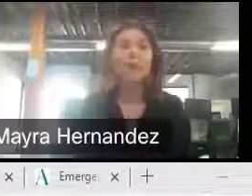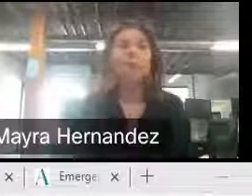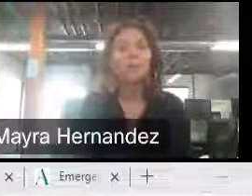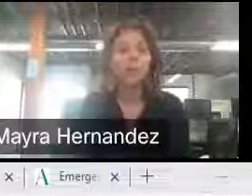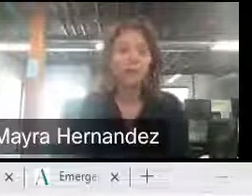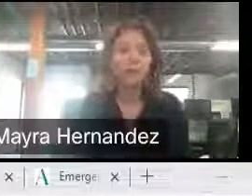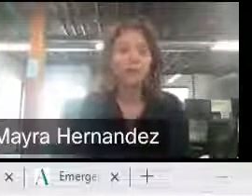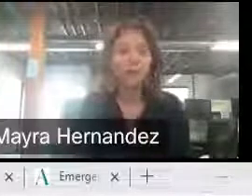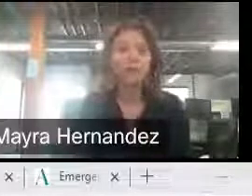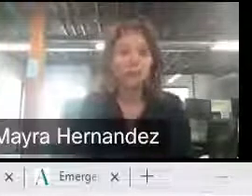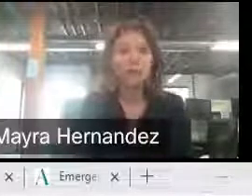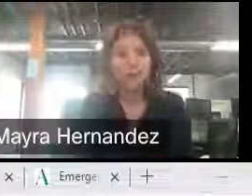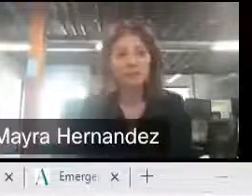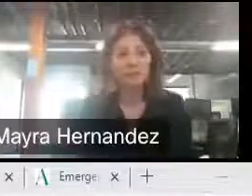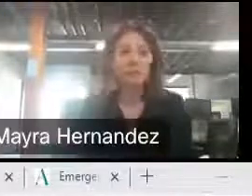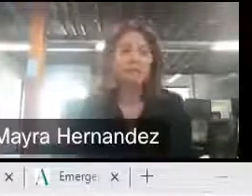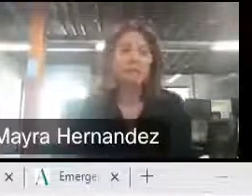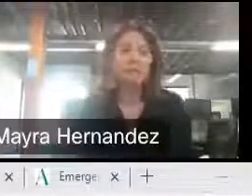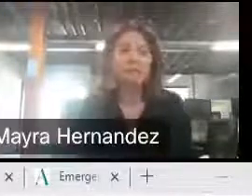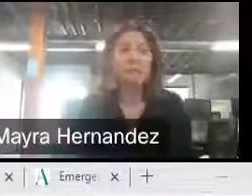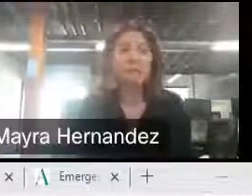paying weekly, and that is very helpful